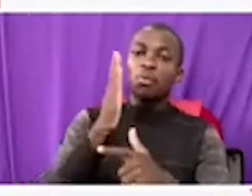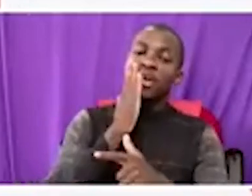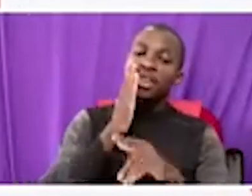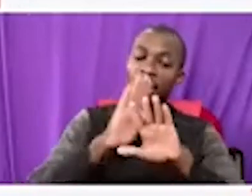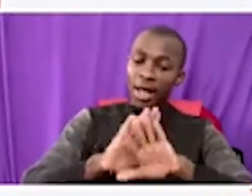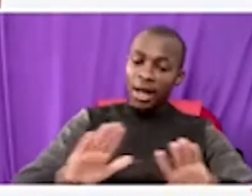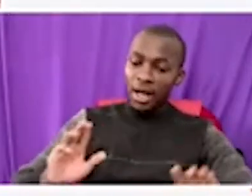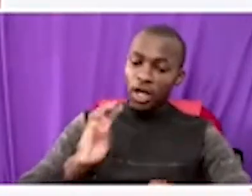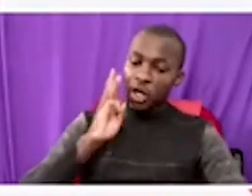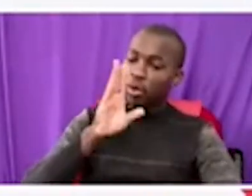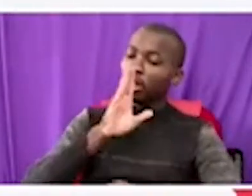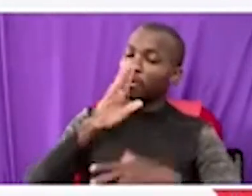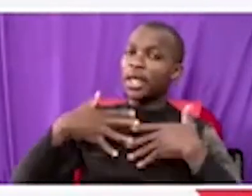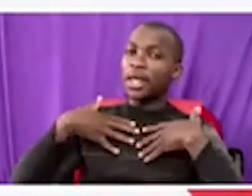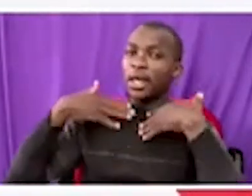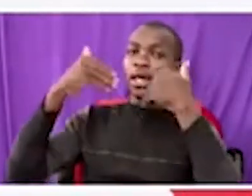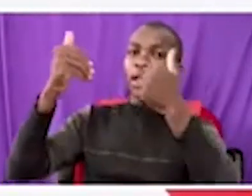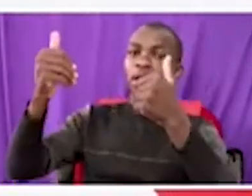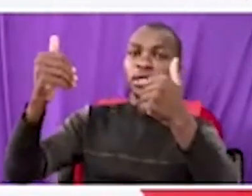healed.